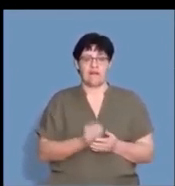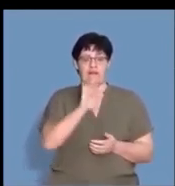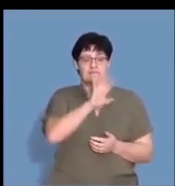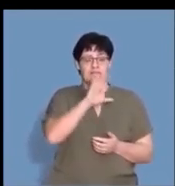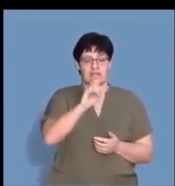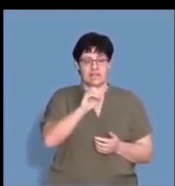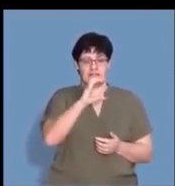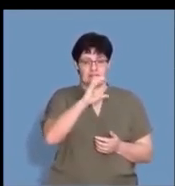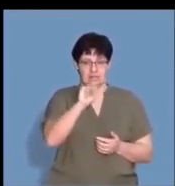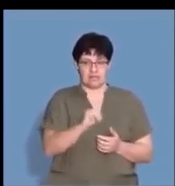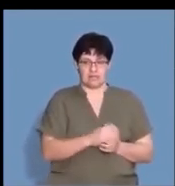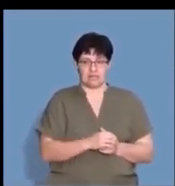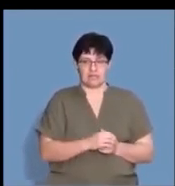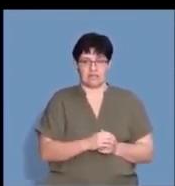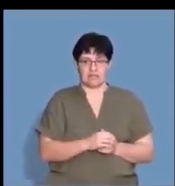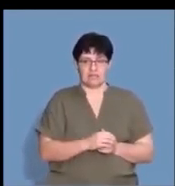50 centimeters